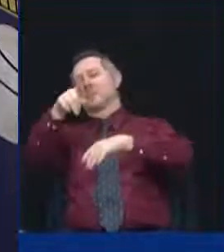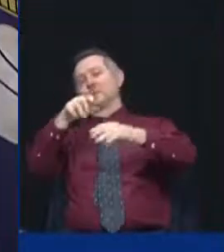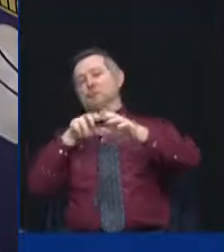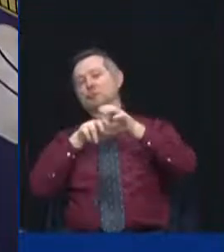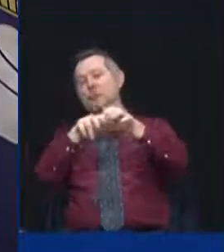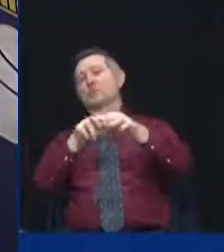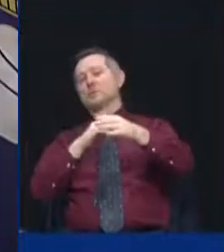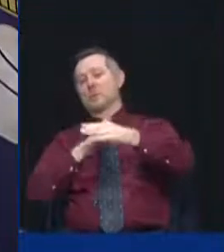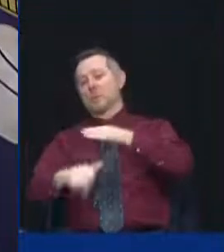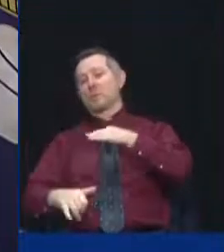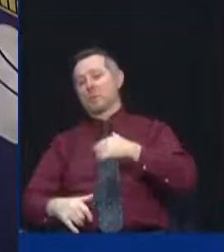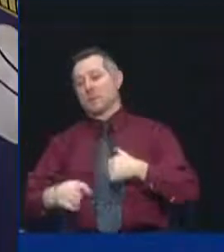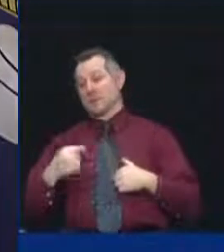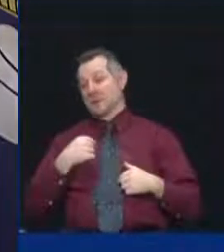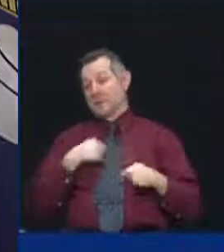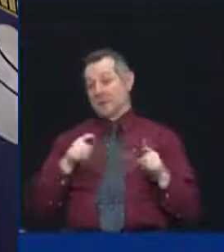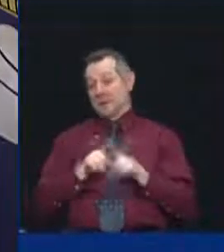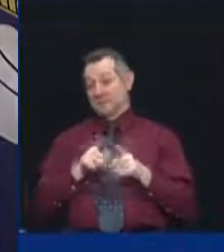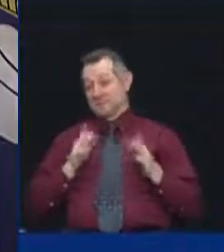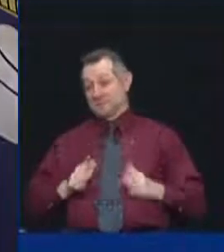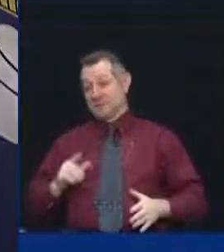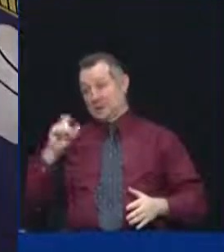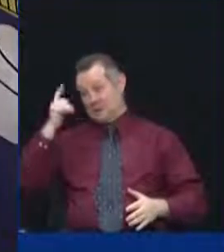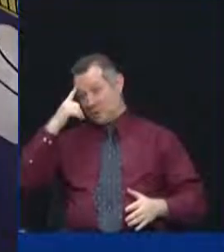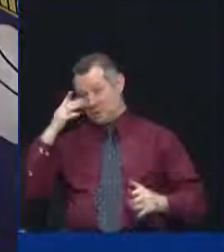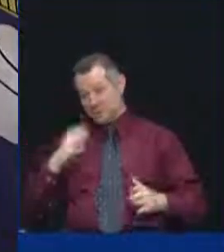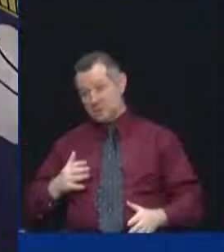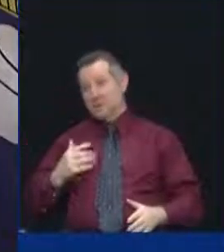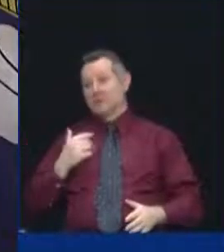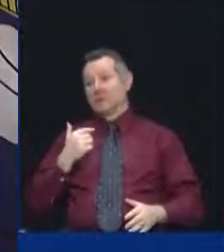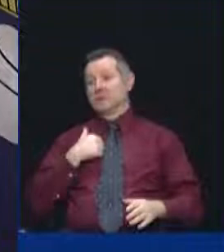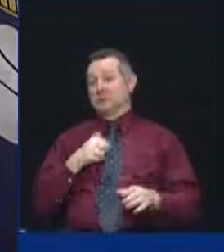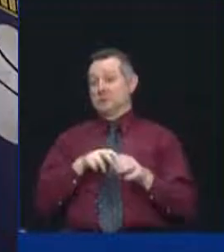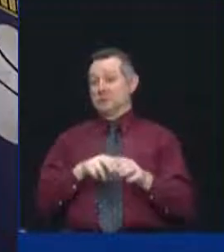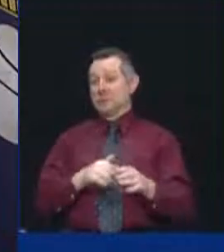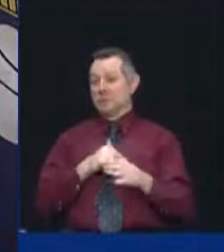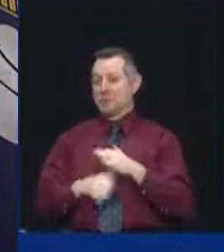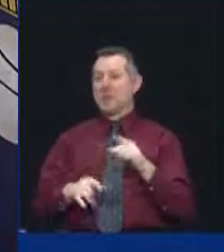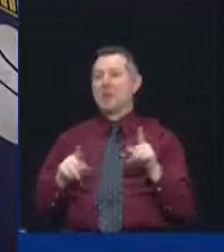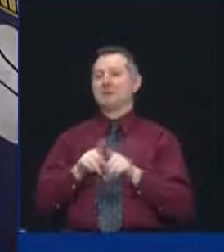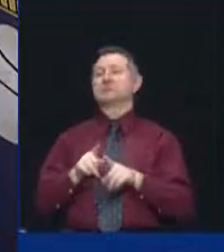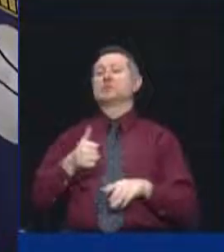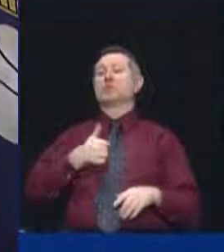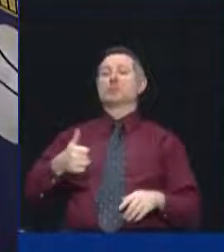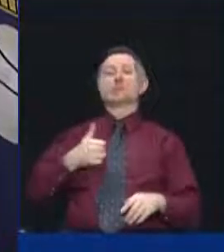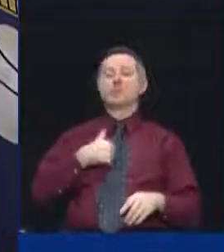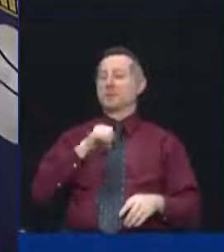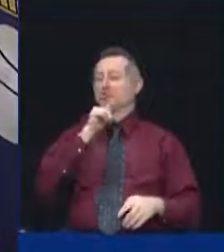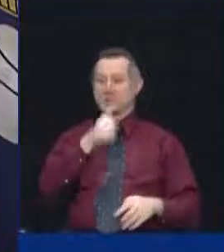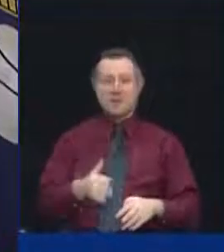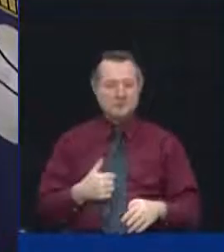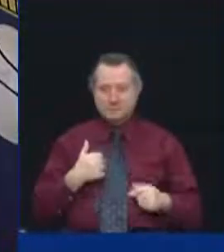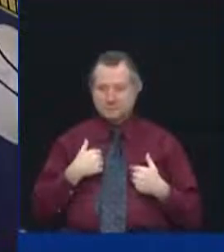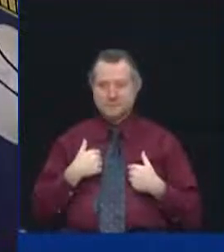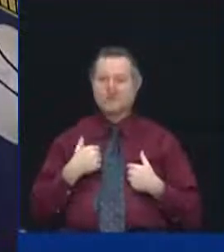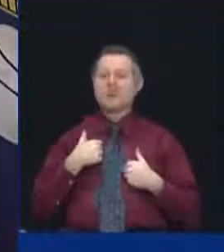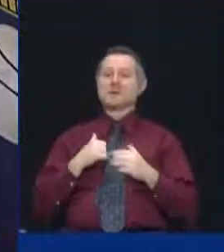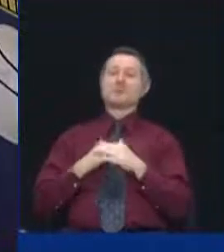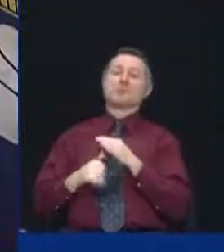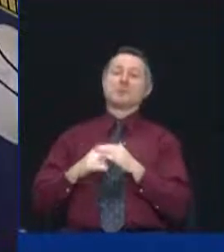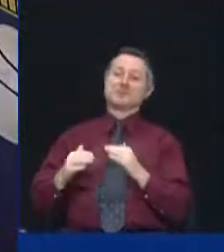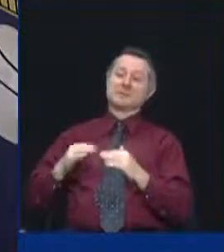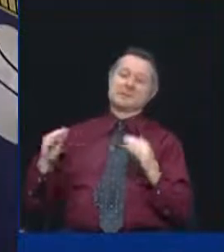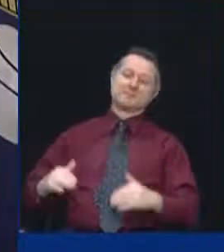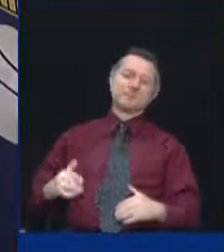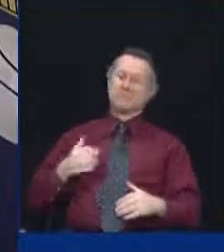I, as governor, don't really ride the system as a commuter. Subway system doesn't really go to